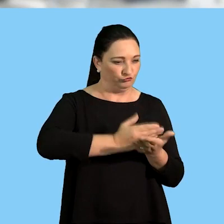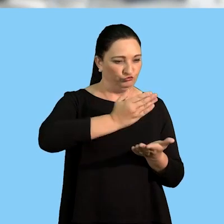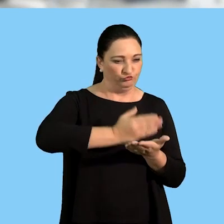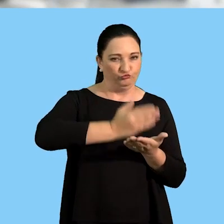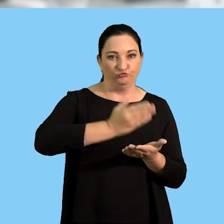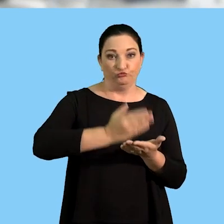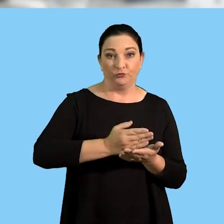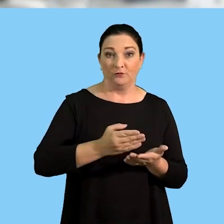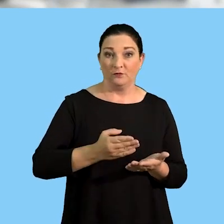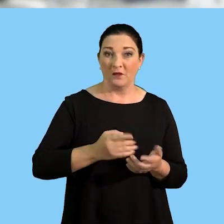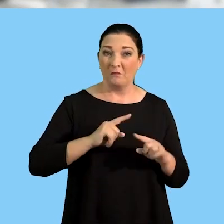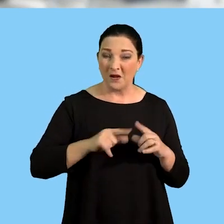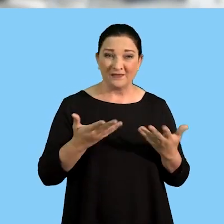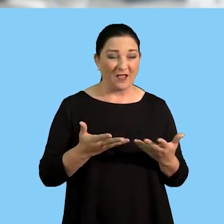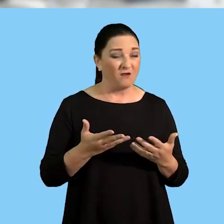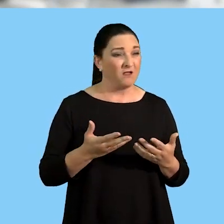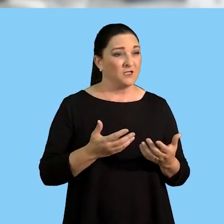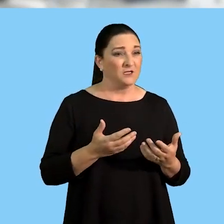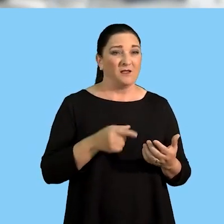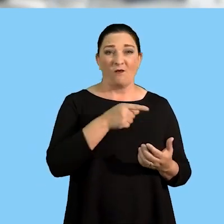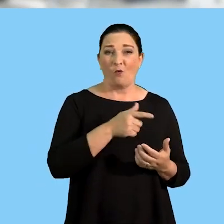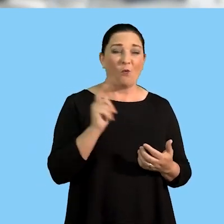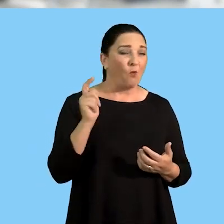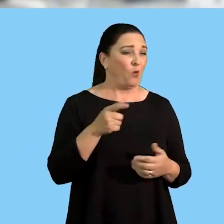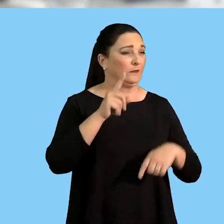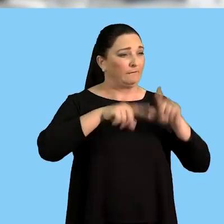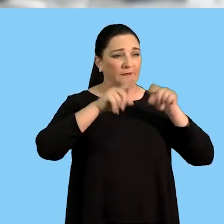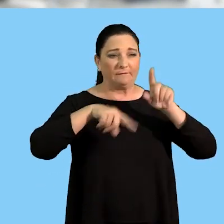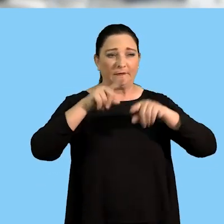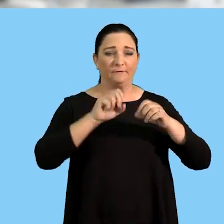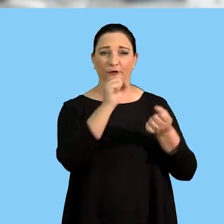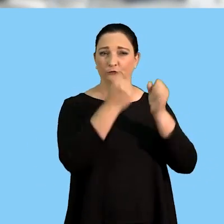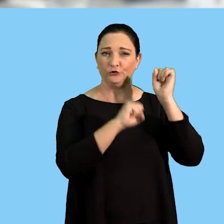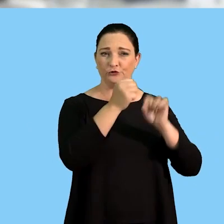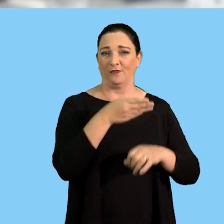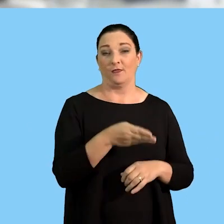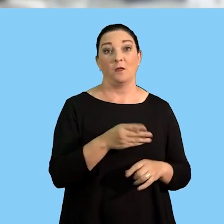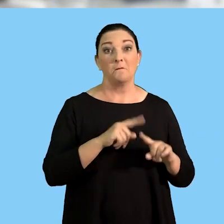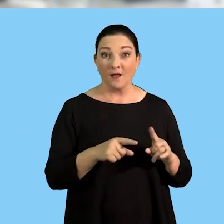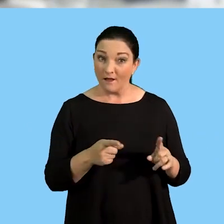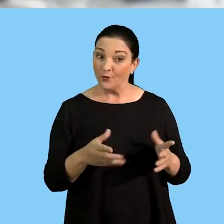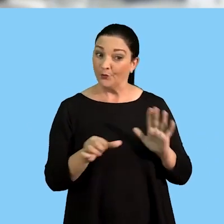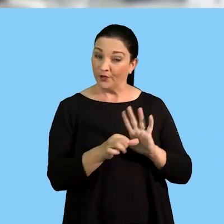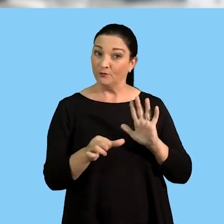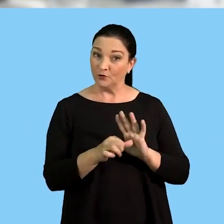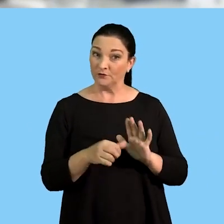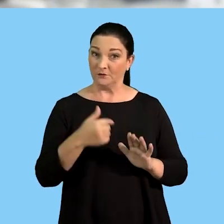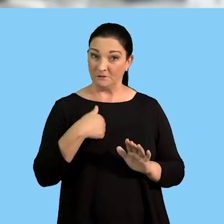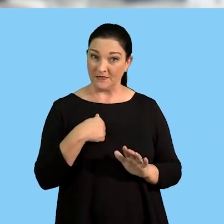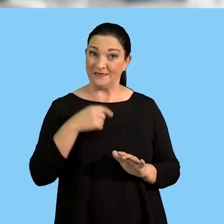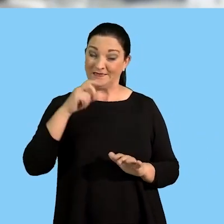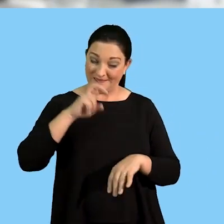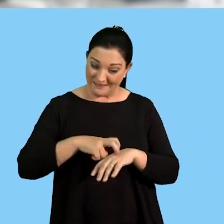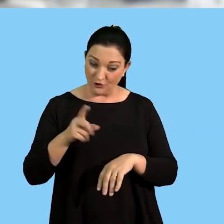Now that is a place where all types of machines are used to cut meat. Therefore, it is very important for me